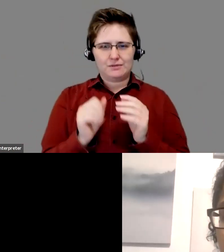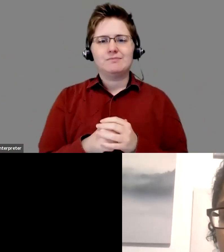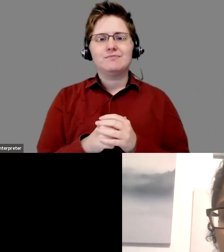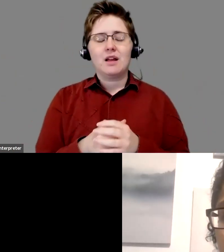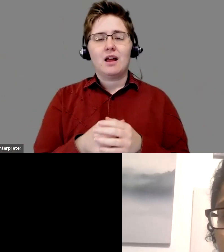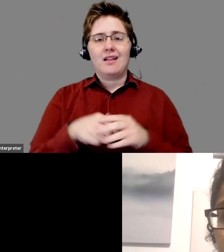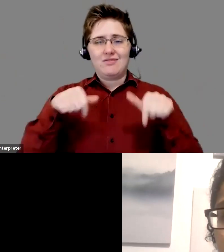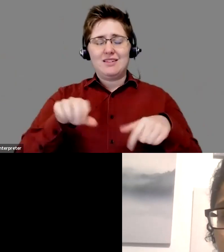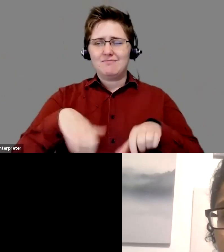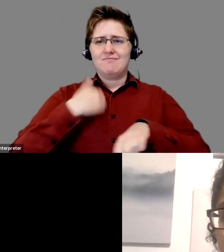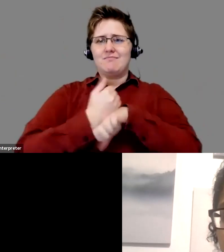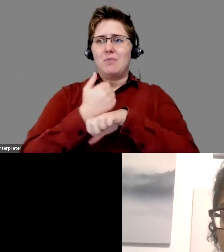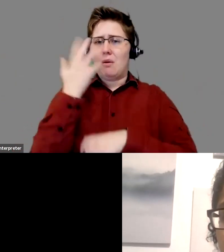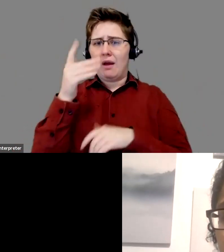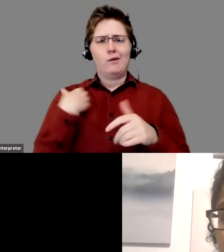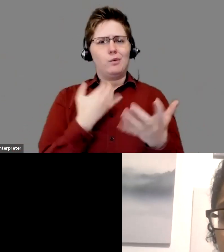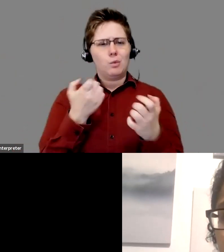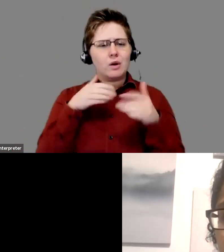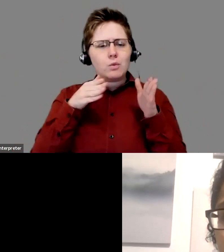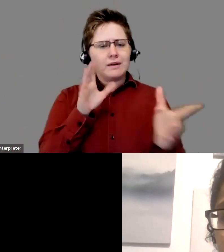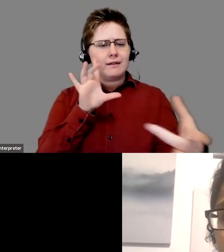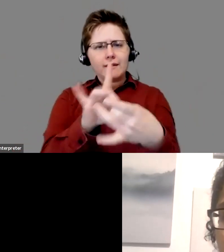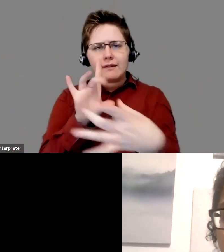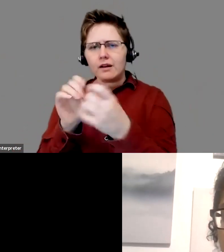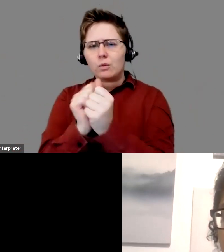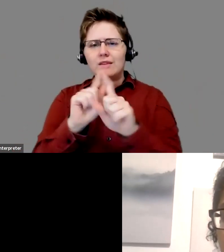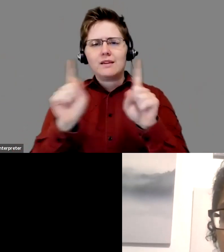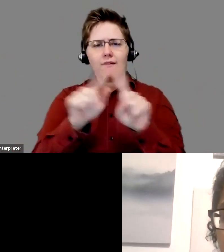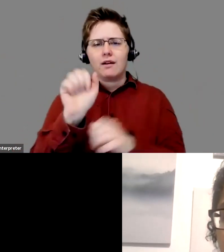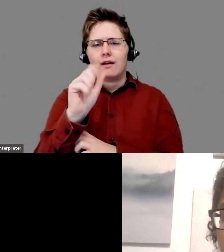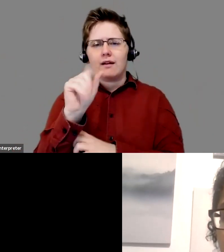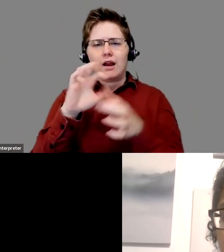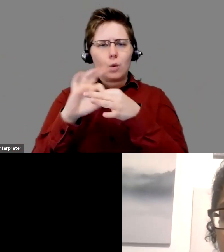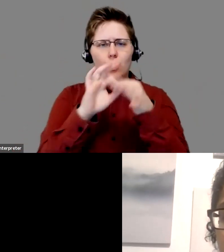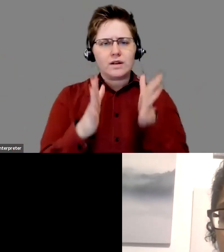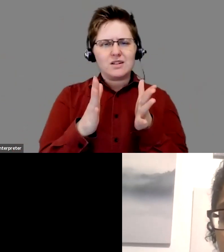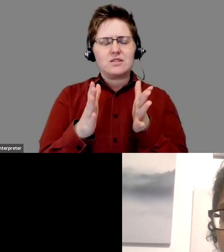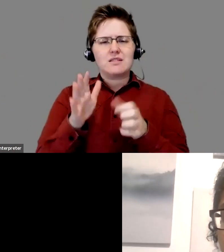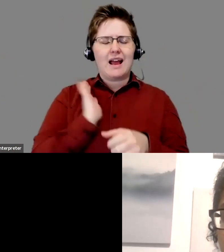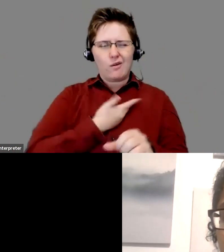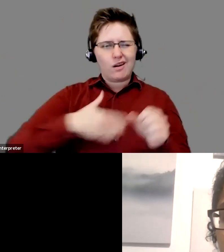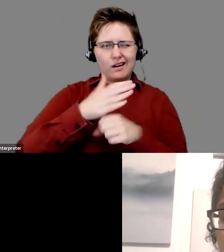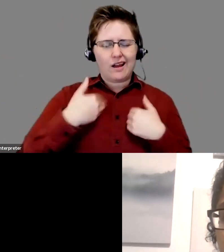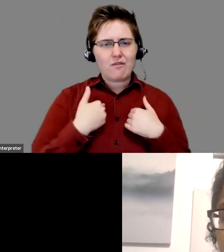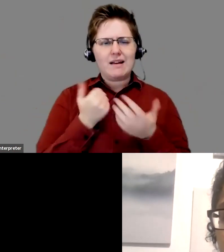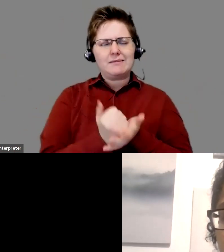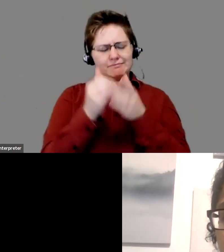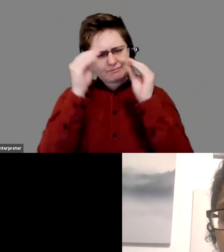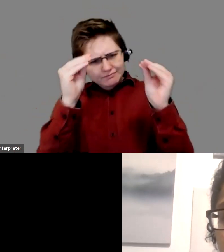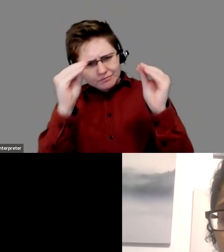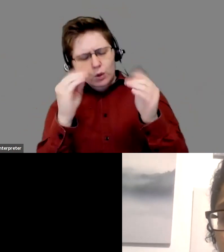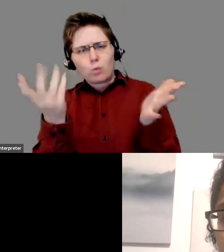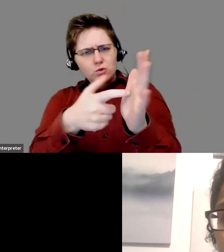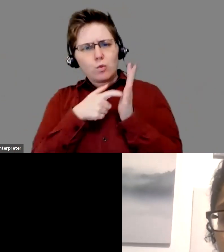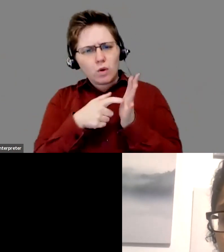came about as a way for us to connect with ADA coordinators in our area and help educate them on what is required under the Americans